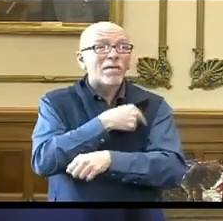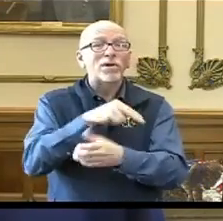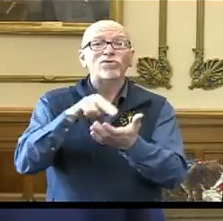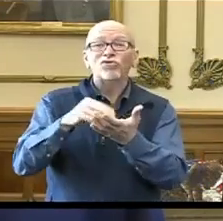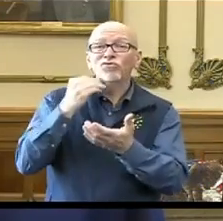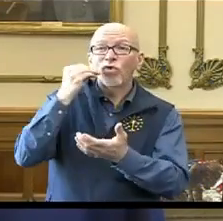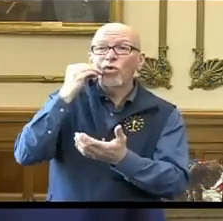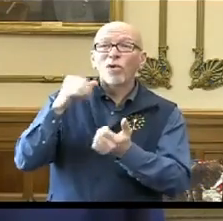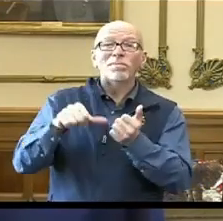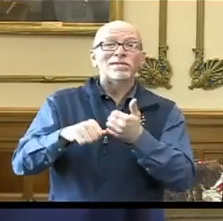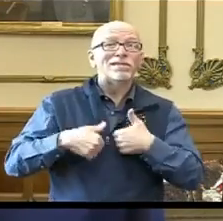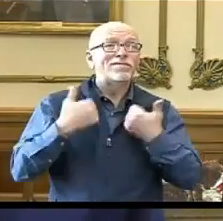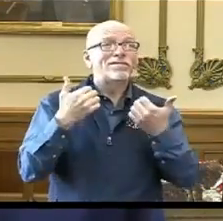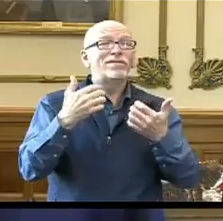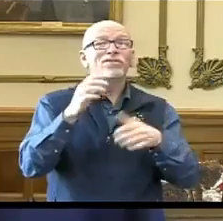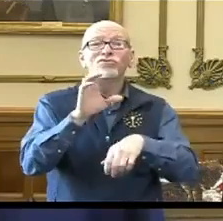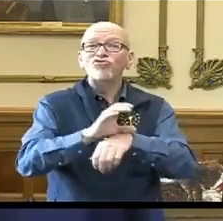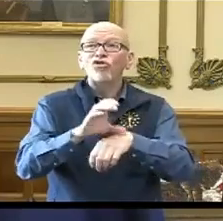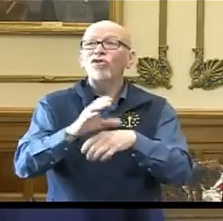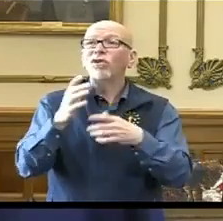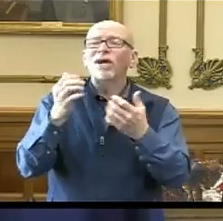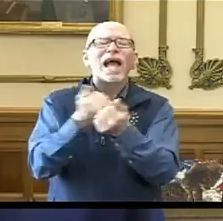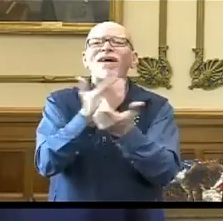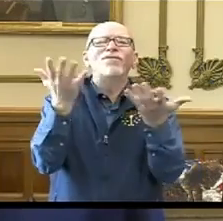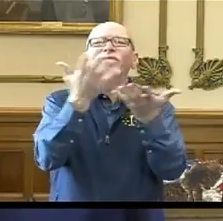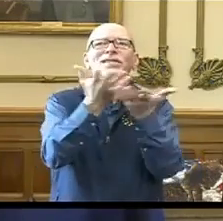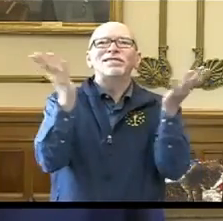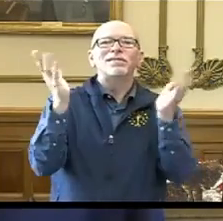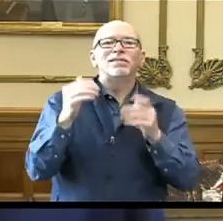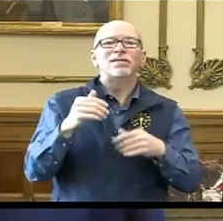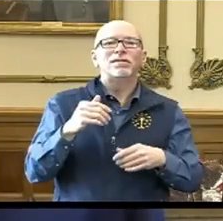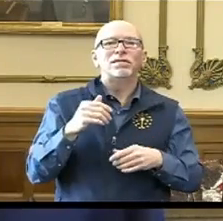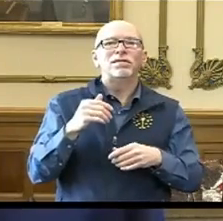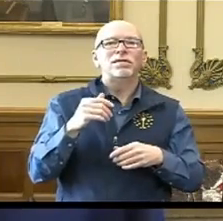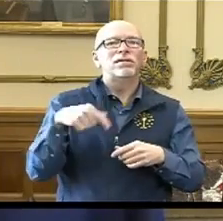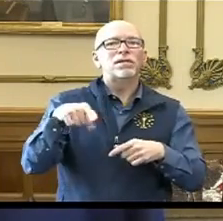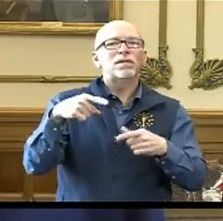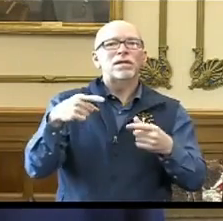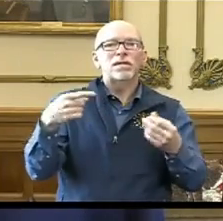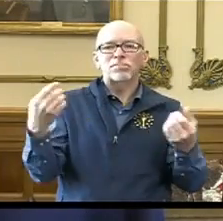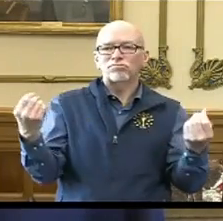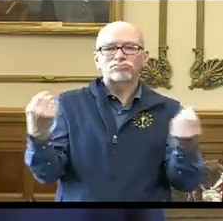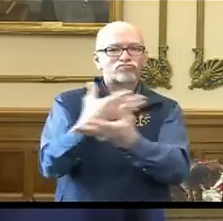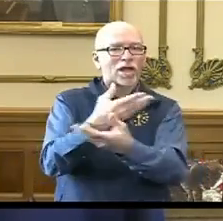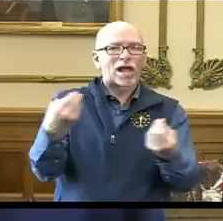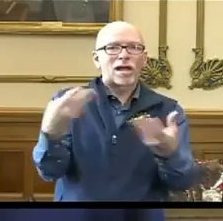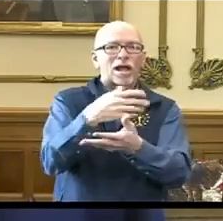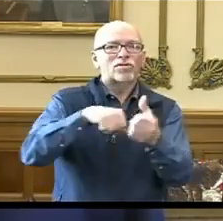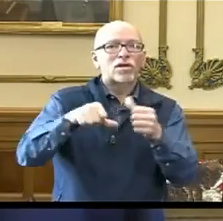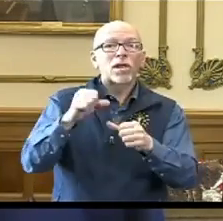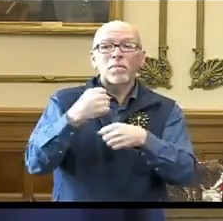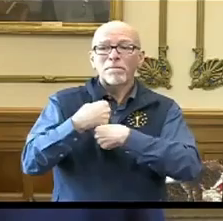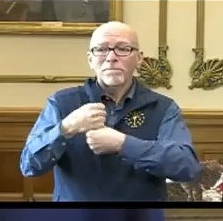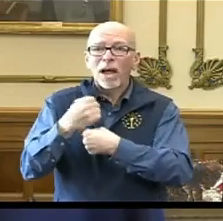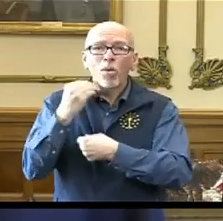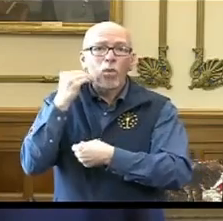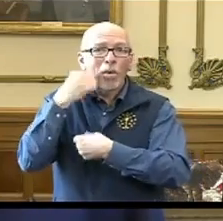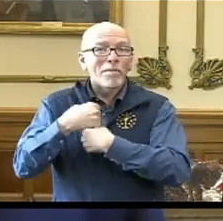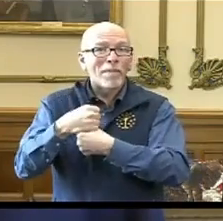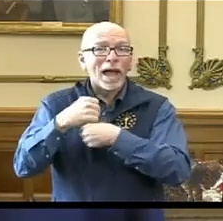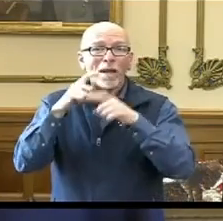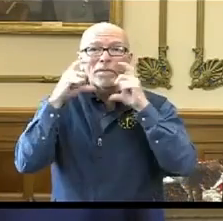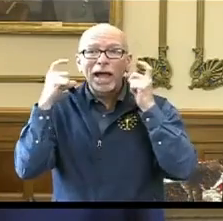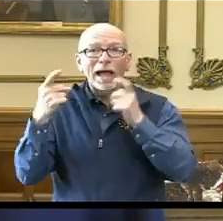and churches, et cetera, supplying each other with homemade masks, or